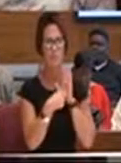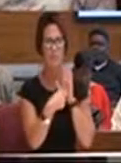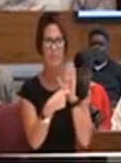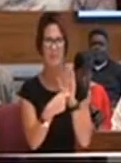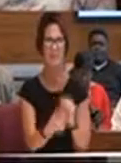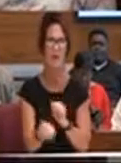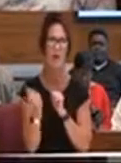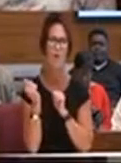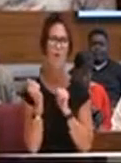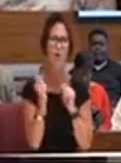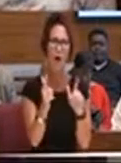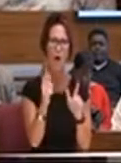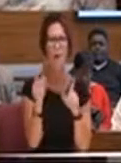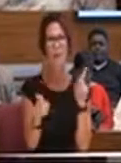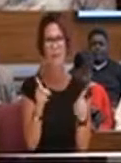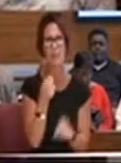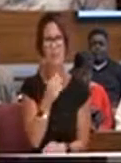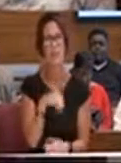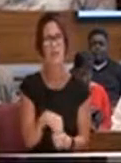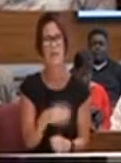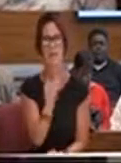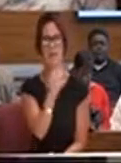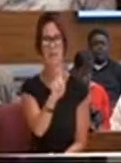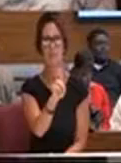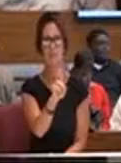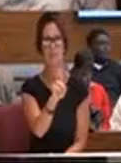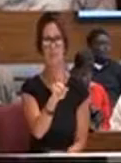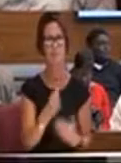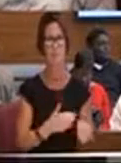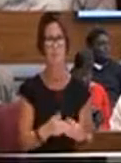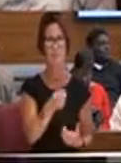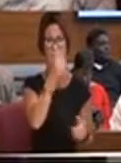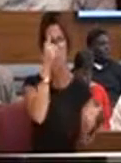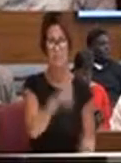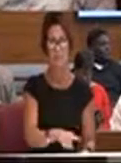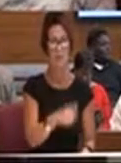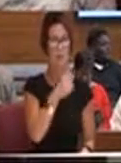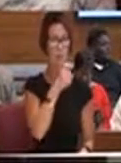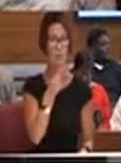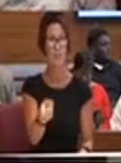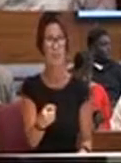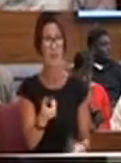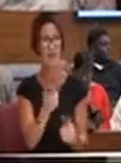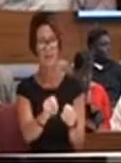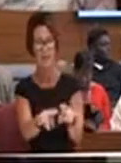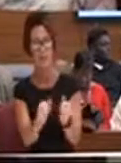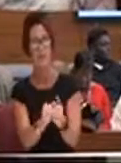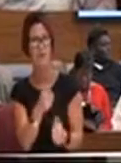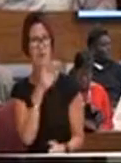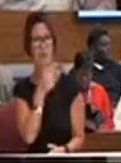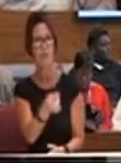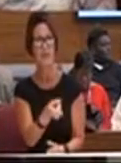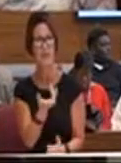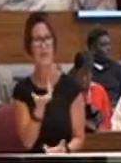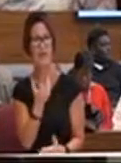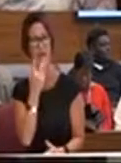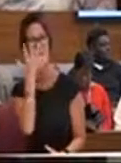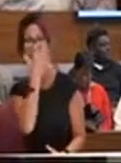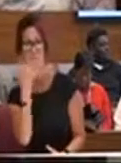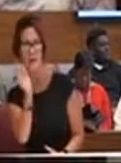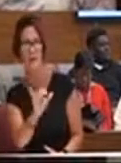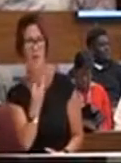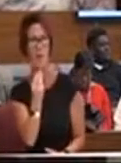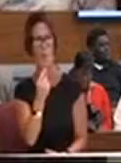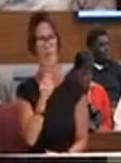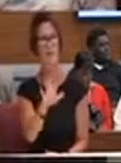citizens of Baton Rouge, whether or not you agree with who they love or what they look like, what the color of their skin is, what the